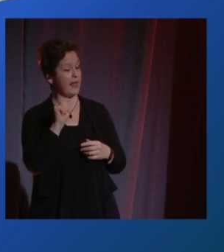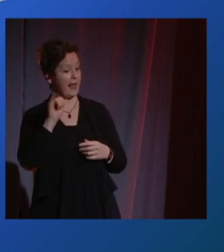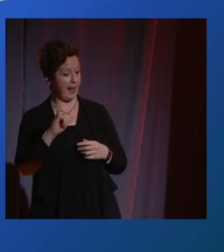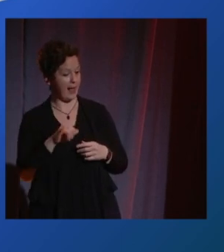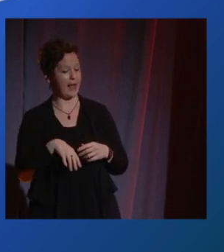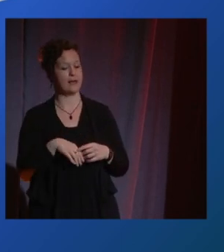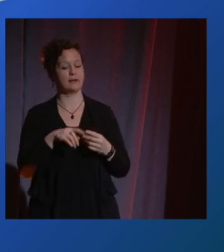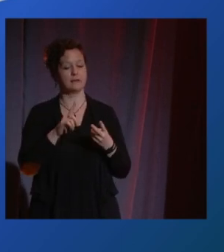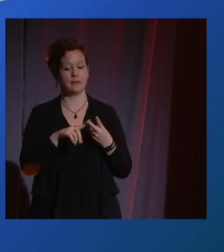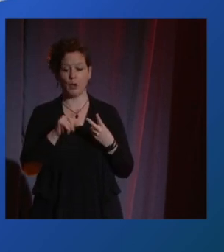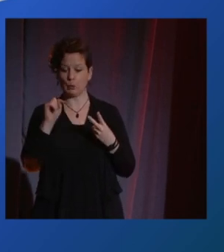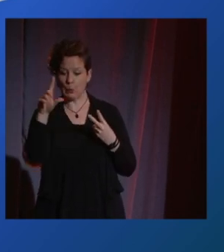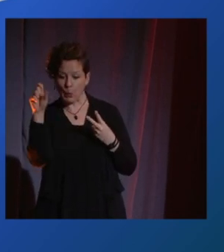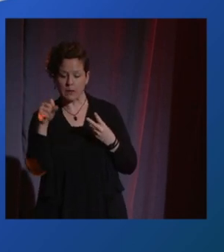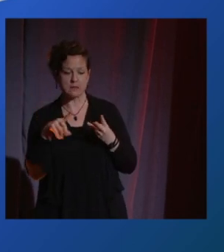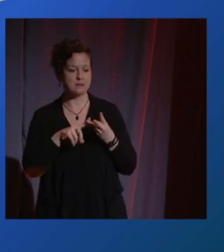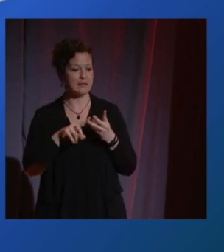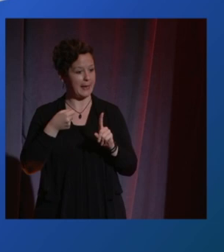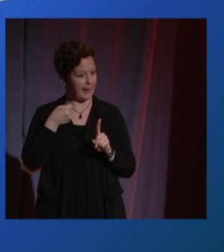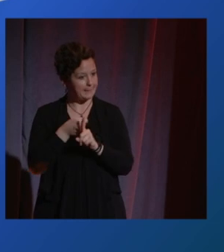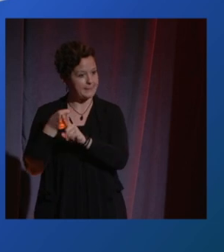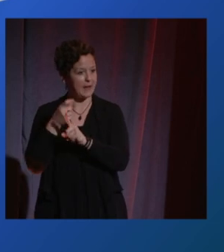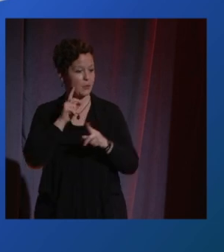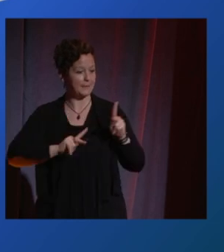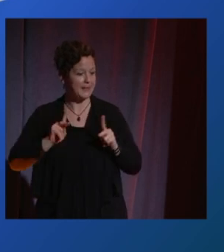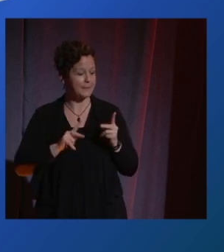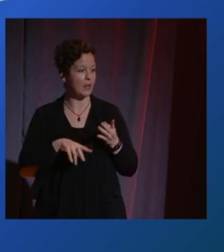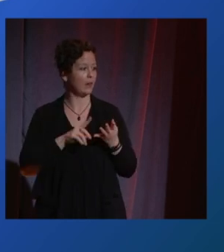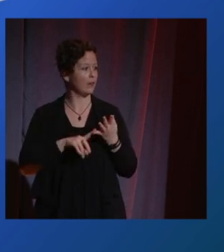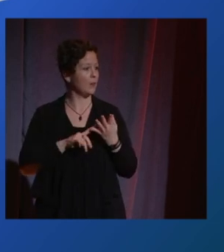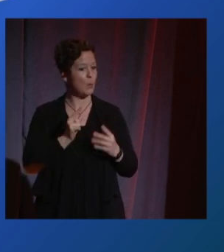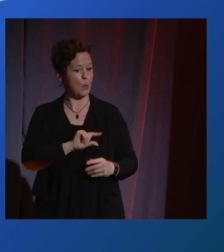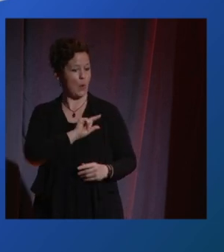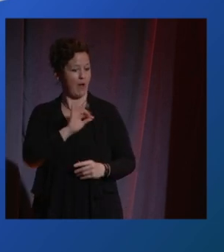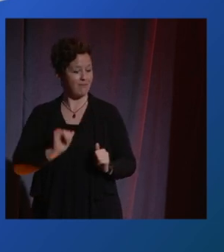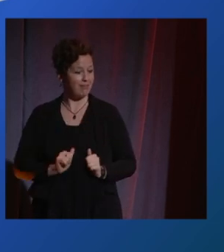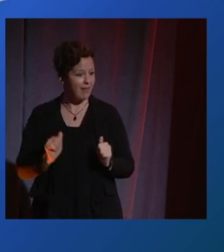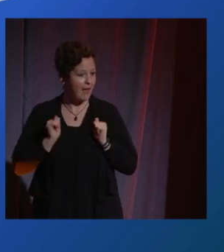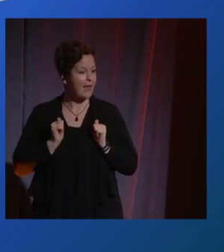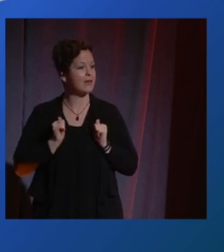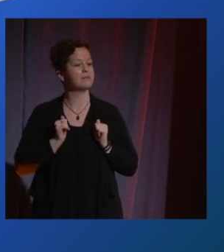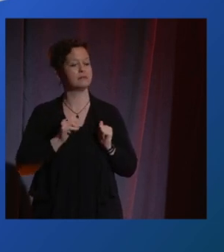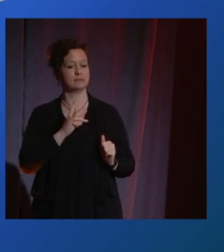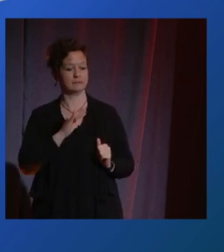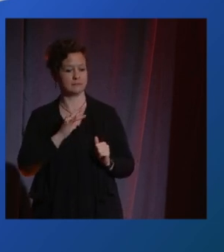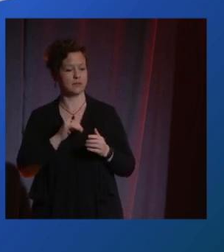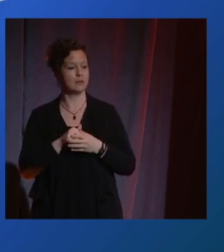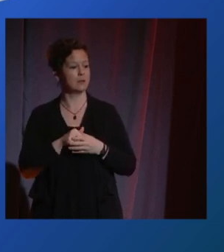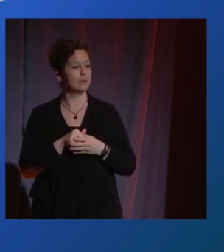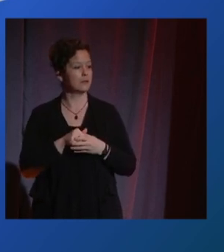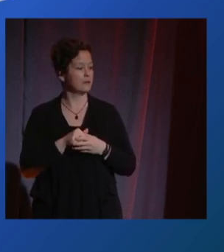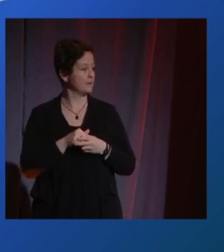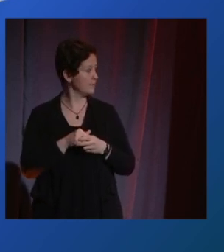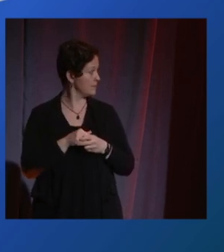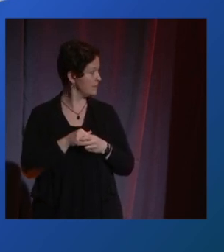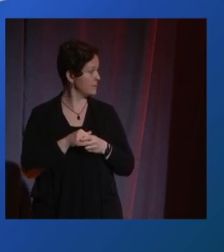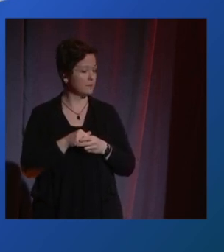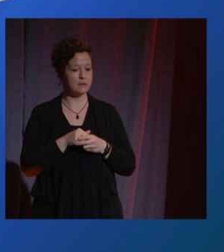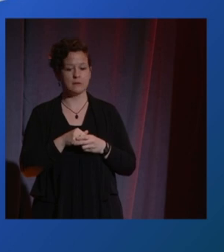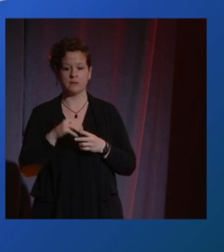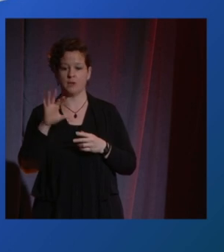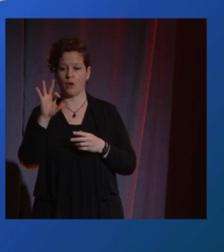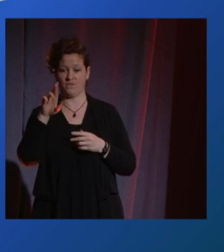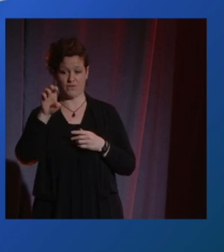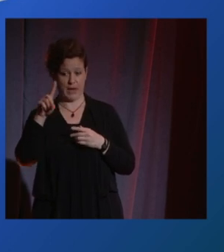passionate about the impact and the quality of life of people in the future do you want to comment on this as well so you know within the academy